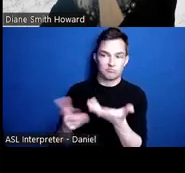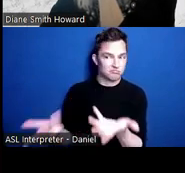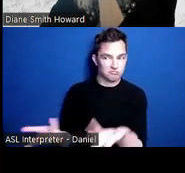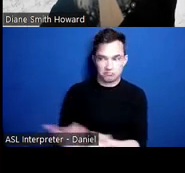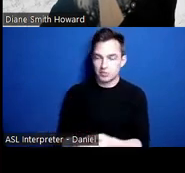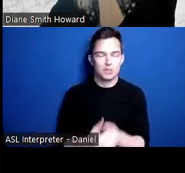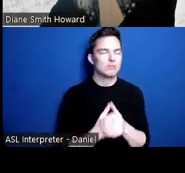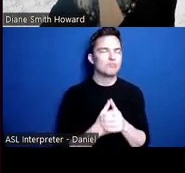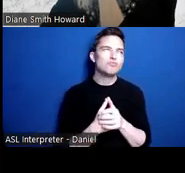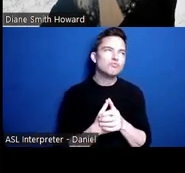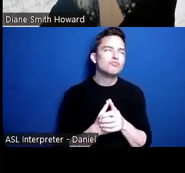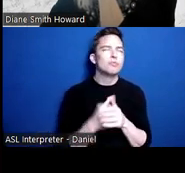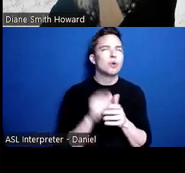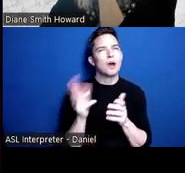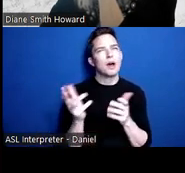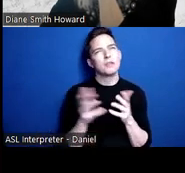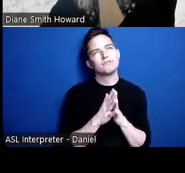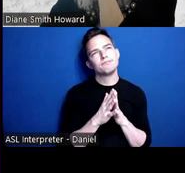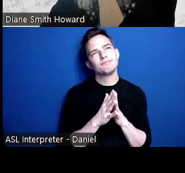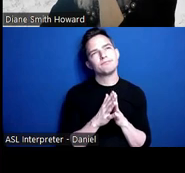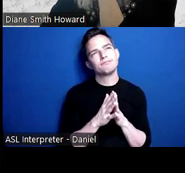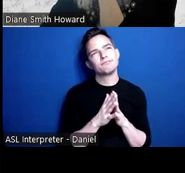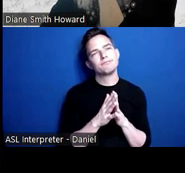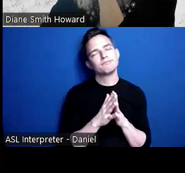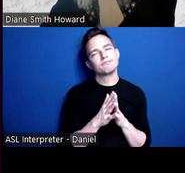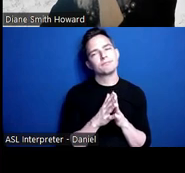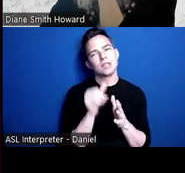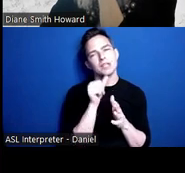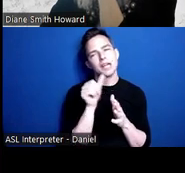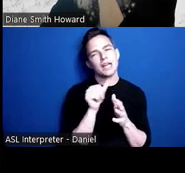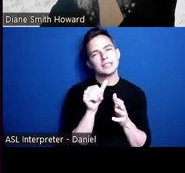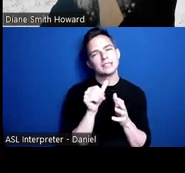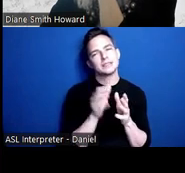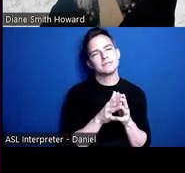Well, we've had not so much in that